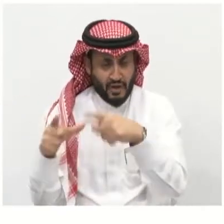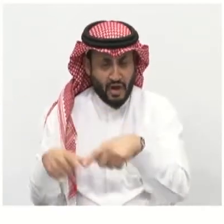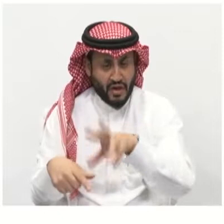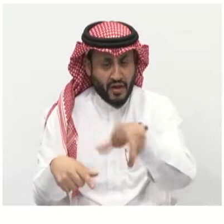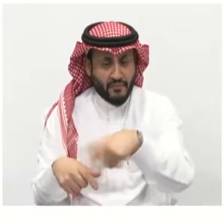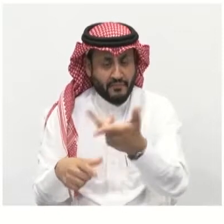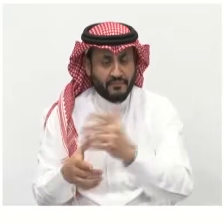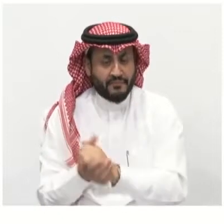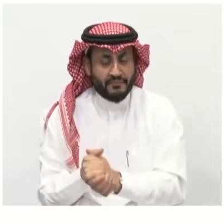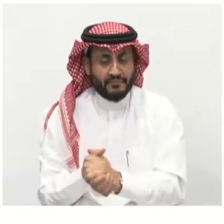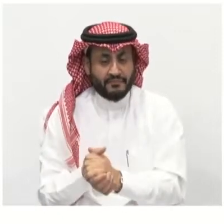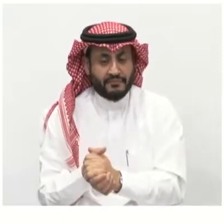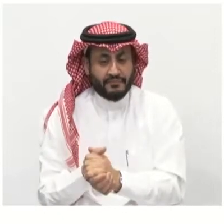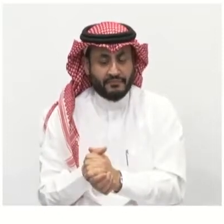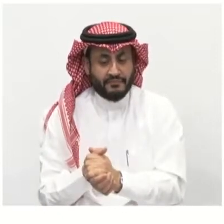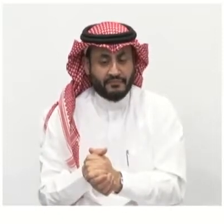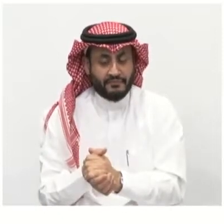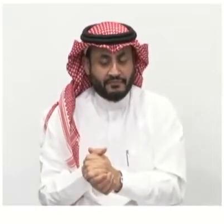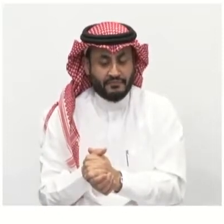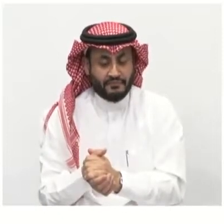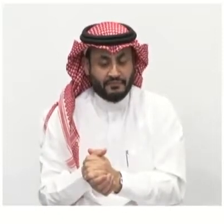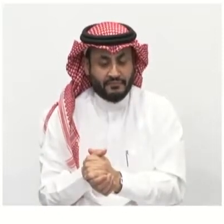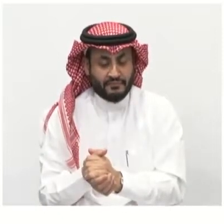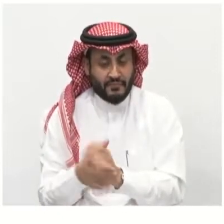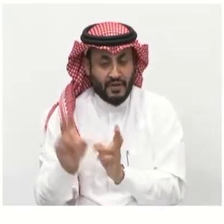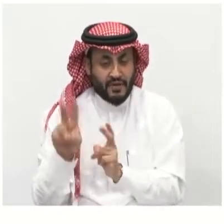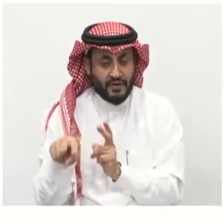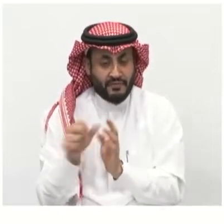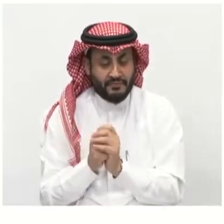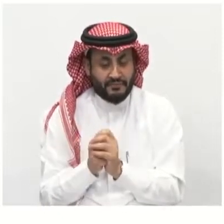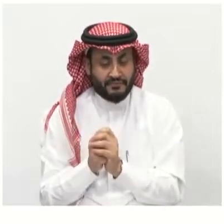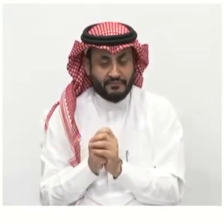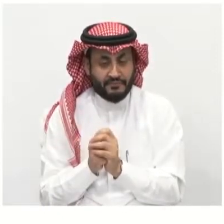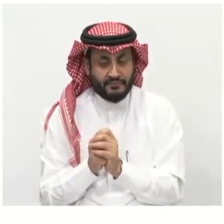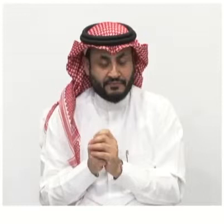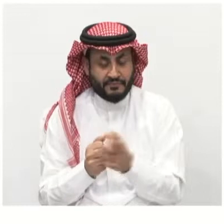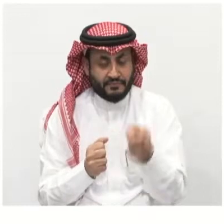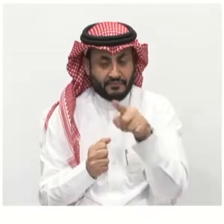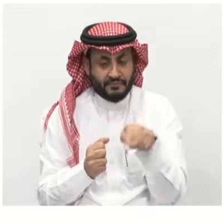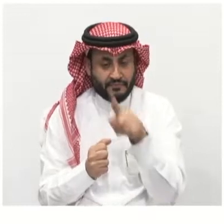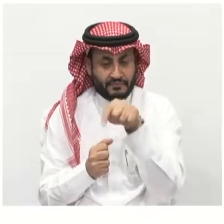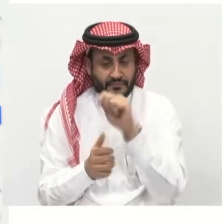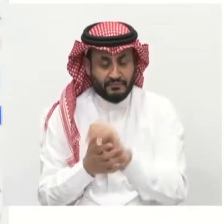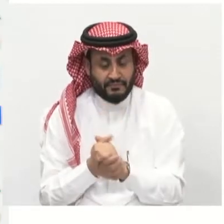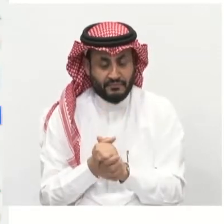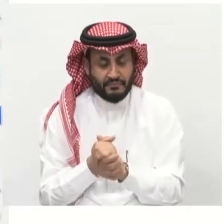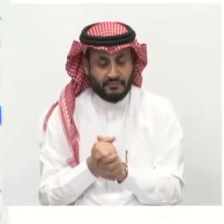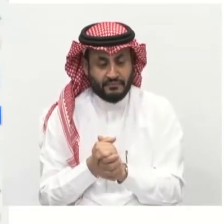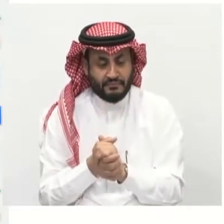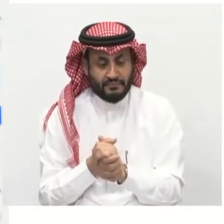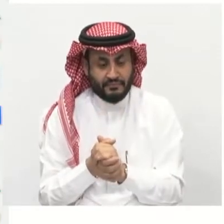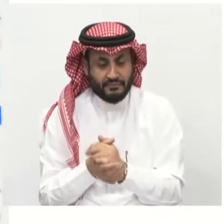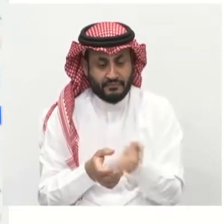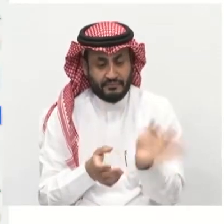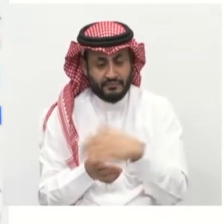here, we see shapes, right? So we have 20. We have 20 shapes.